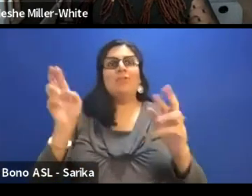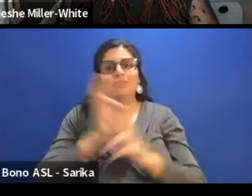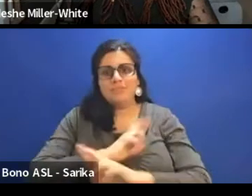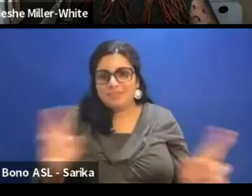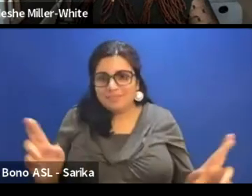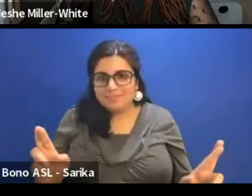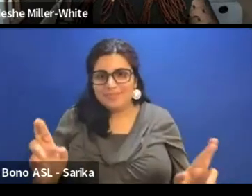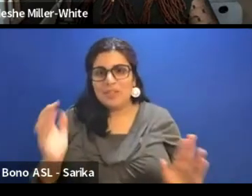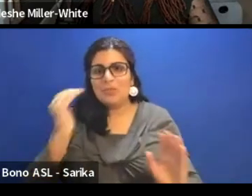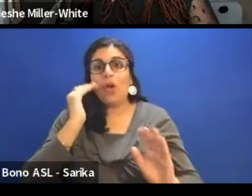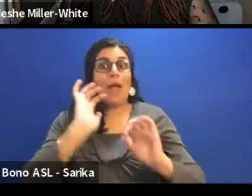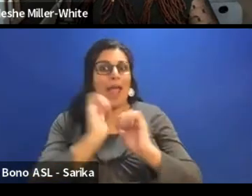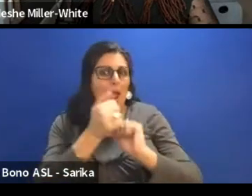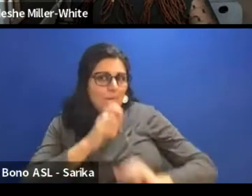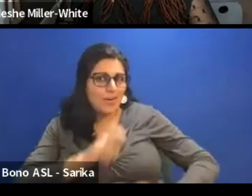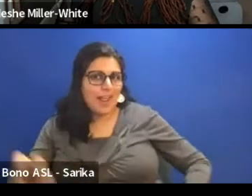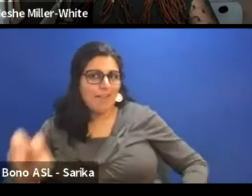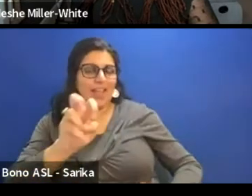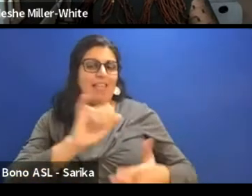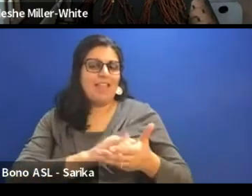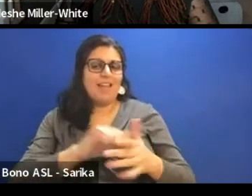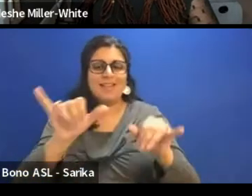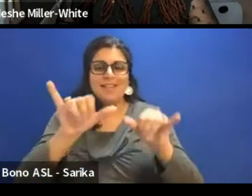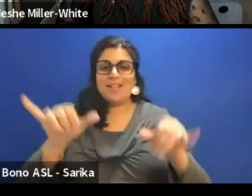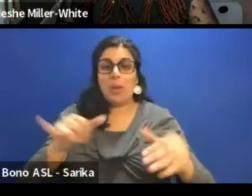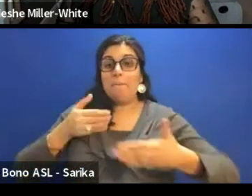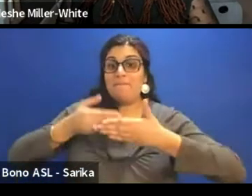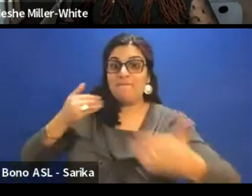how to navigate those before you get to that point.